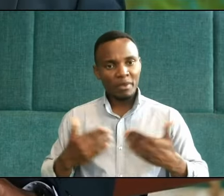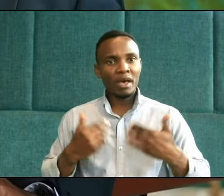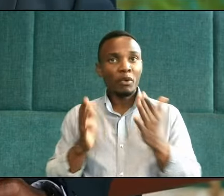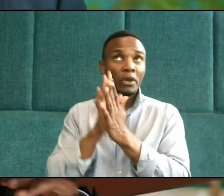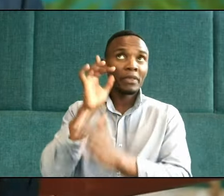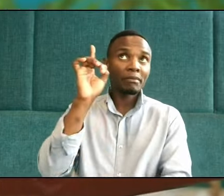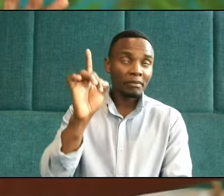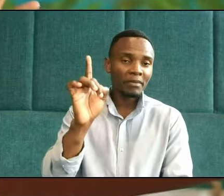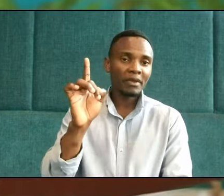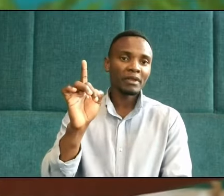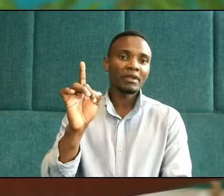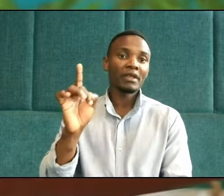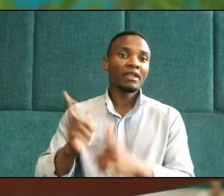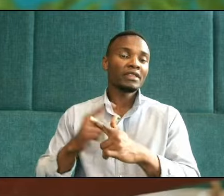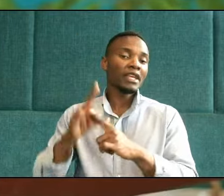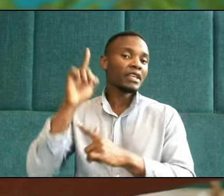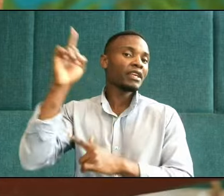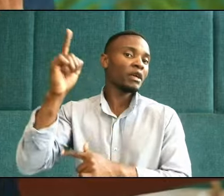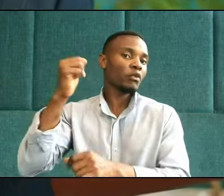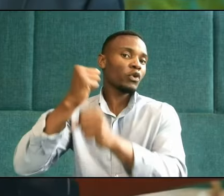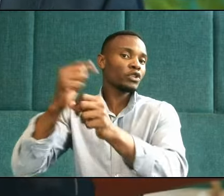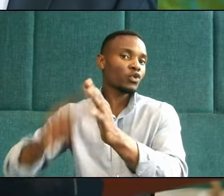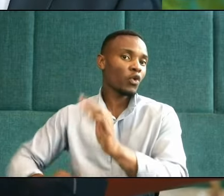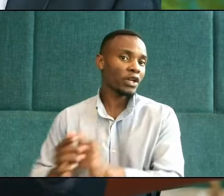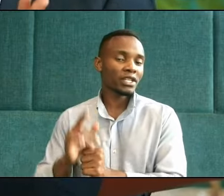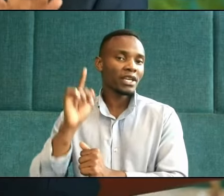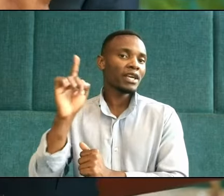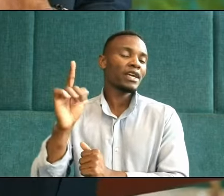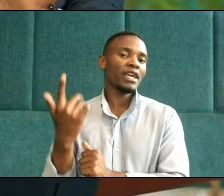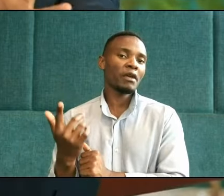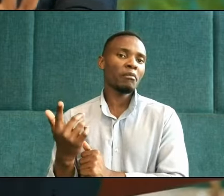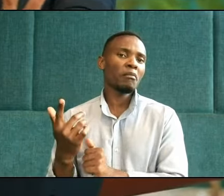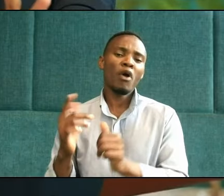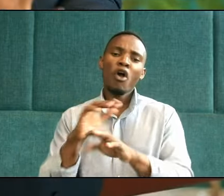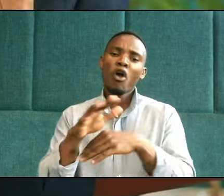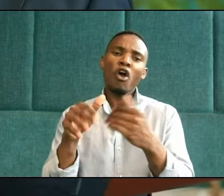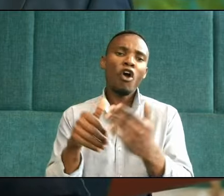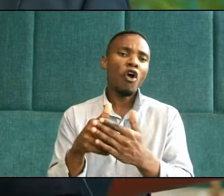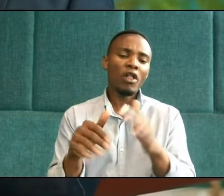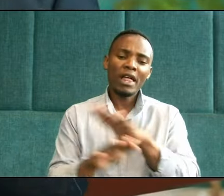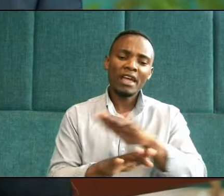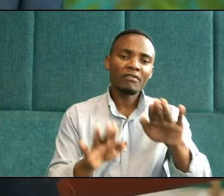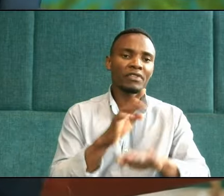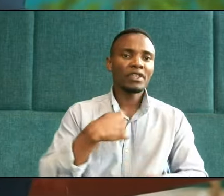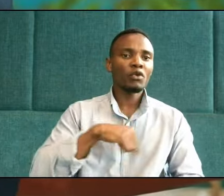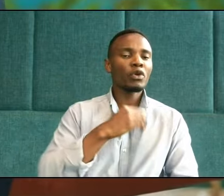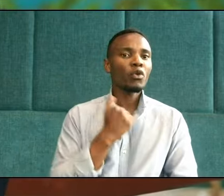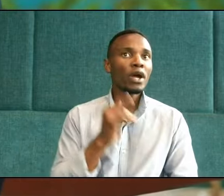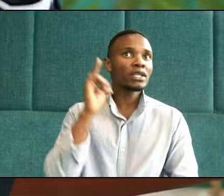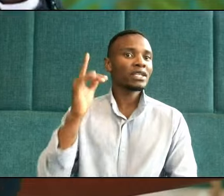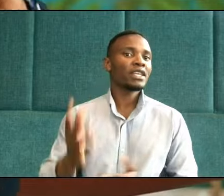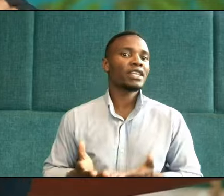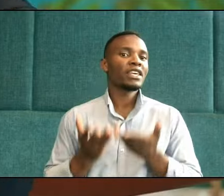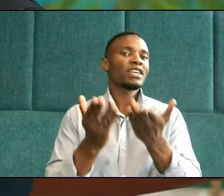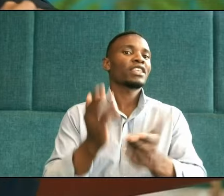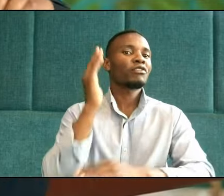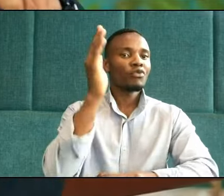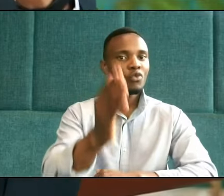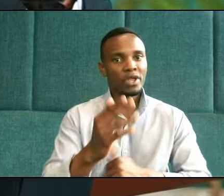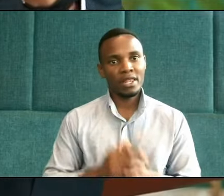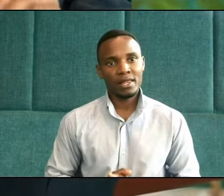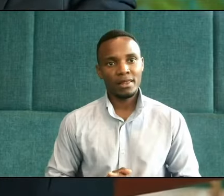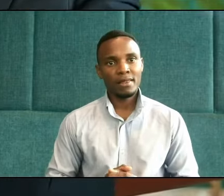him, in return, he will give us all the desires of our hearts. The reason